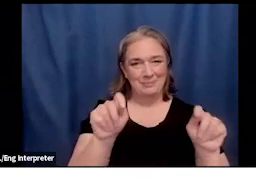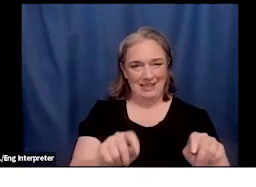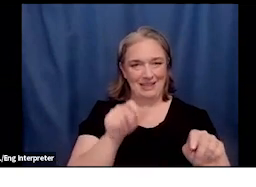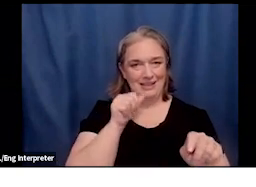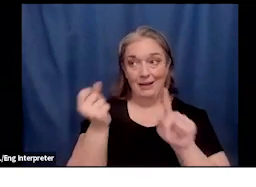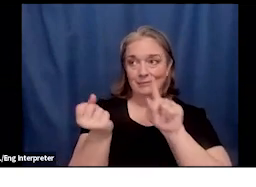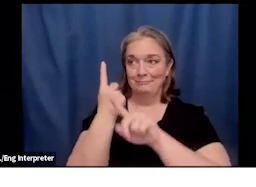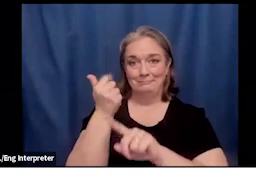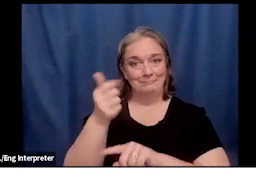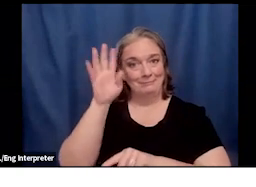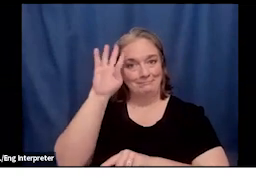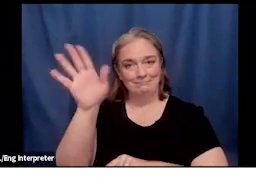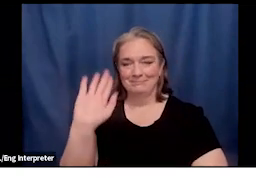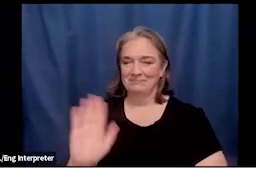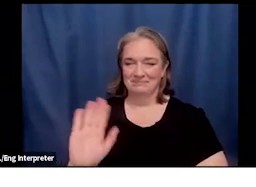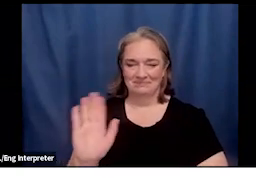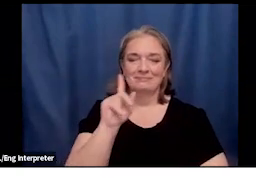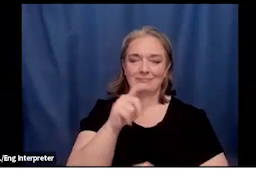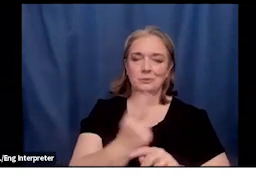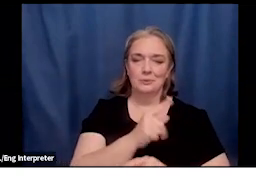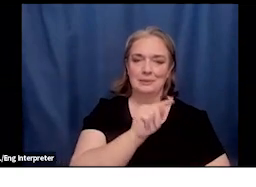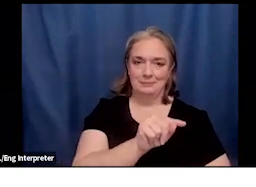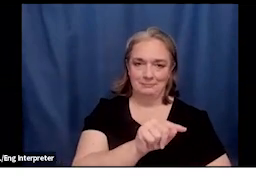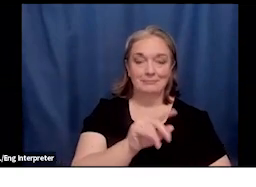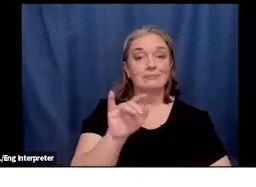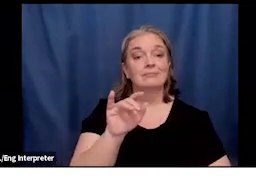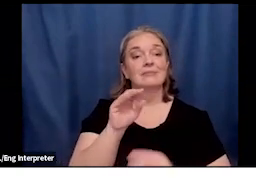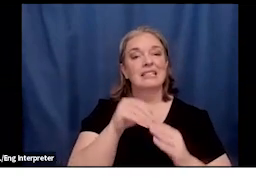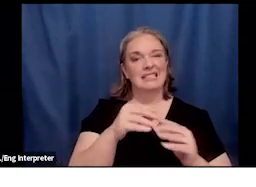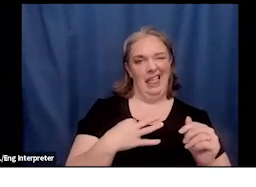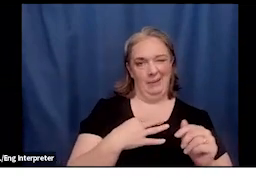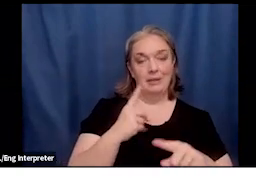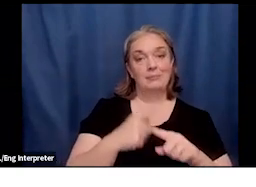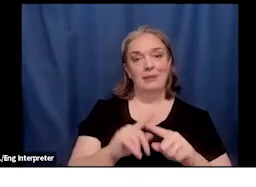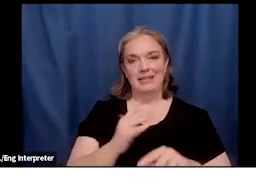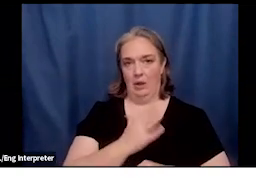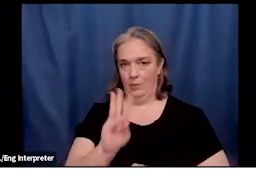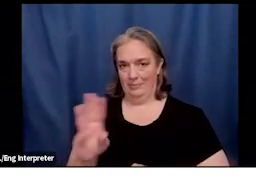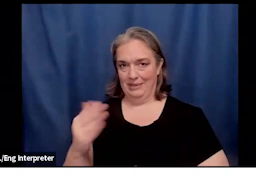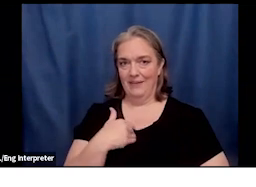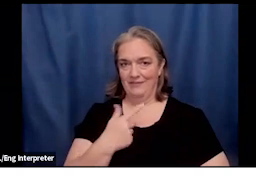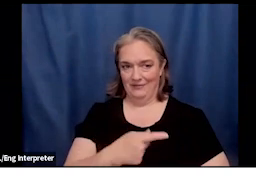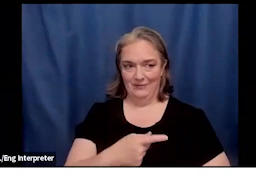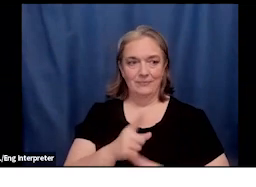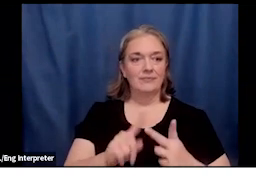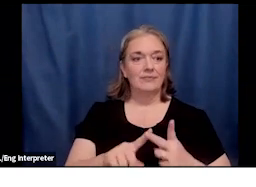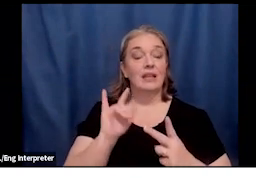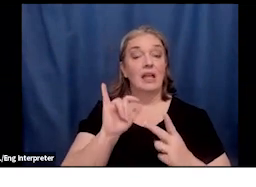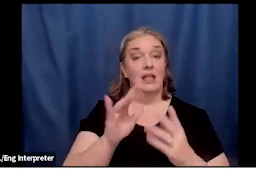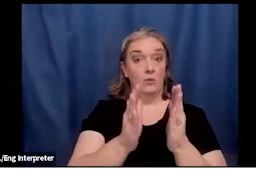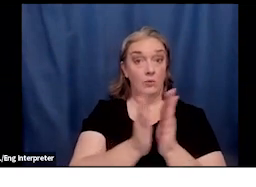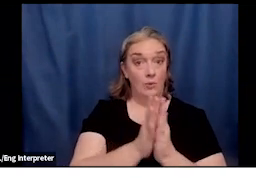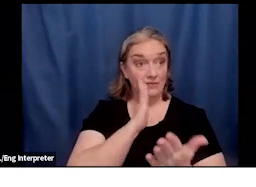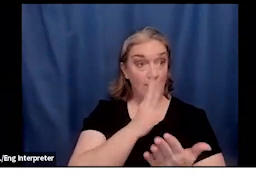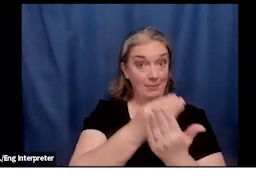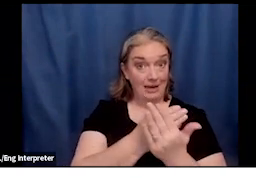also a copy on Arts Nursery's website. Make sure your grant request is 50% or less than your total